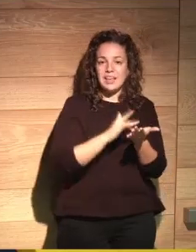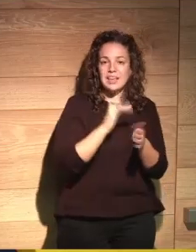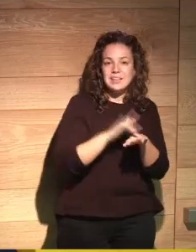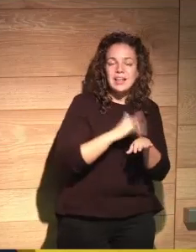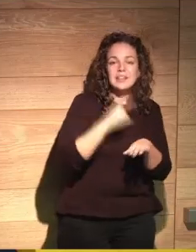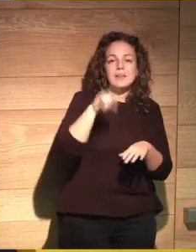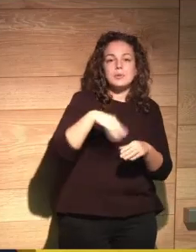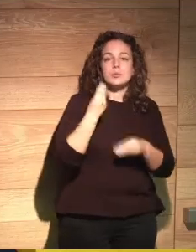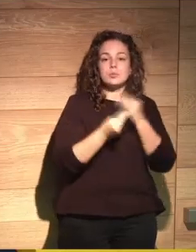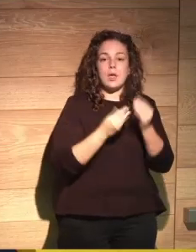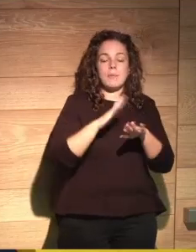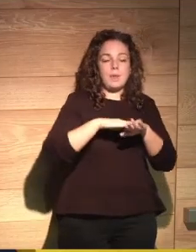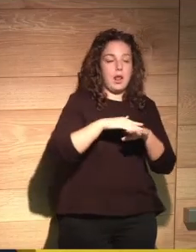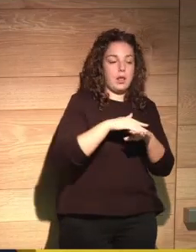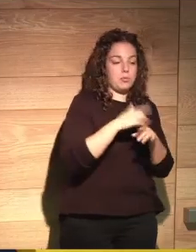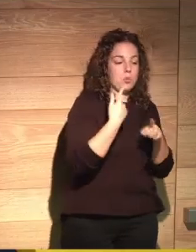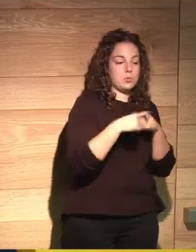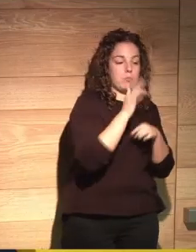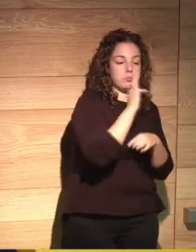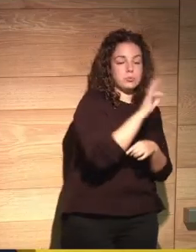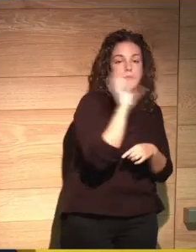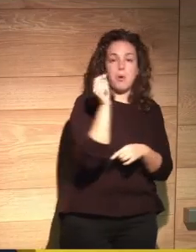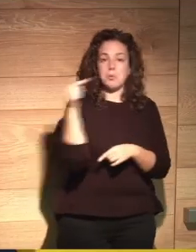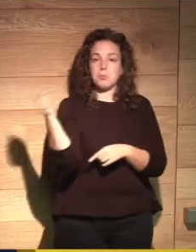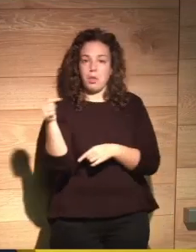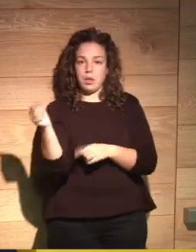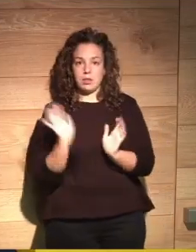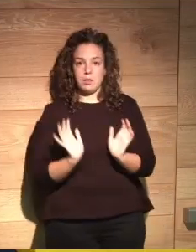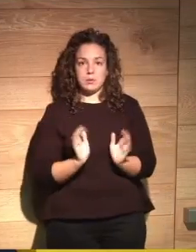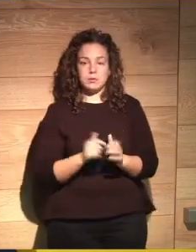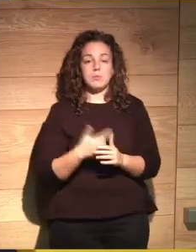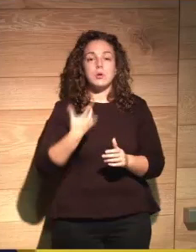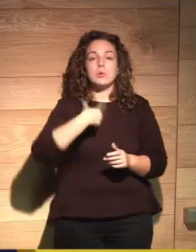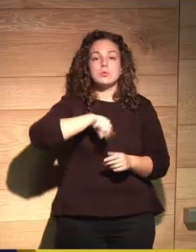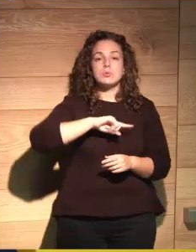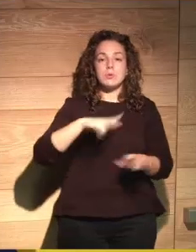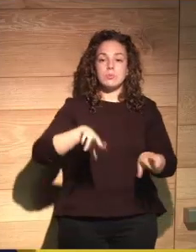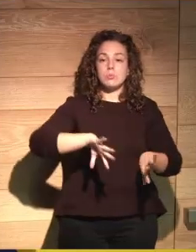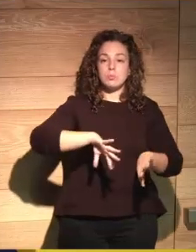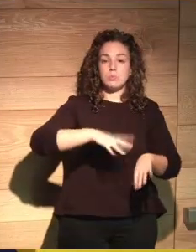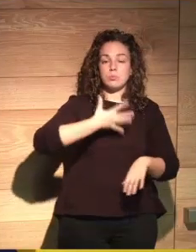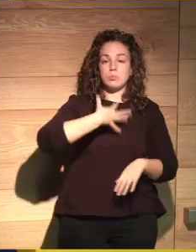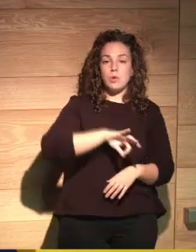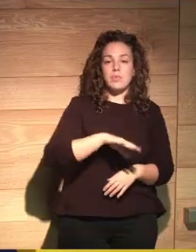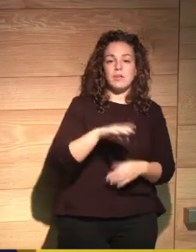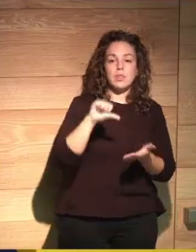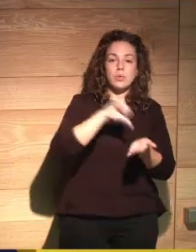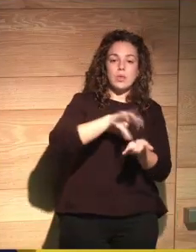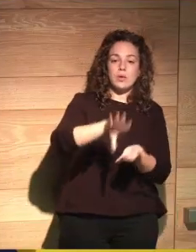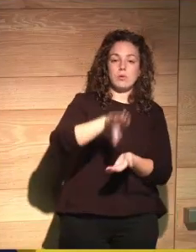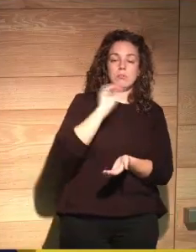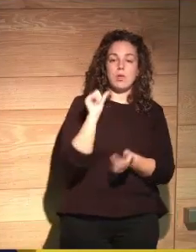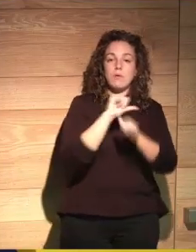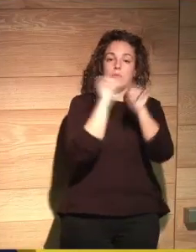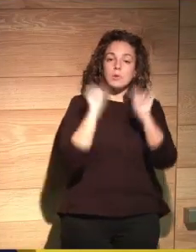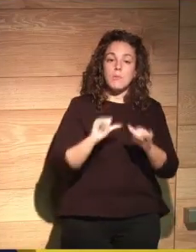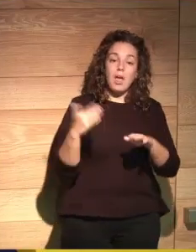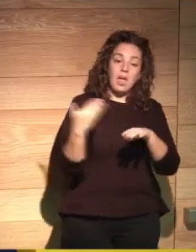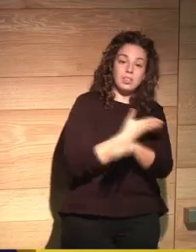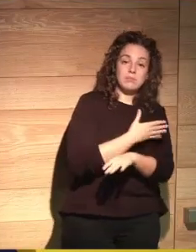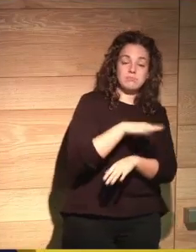want to use technology to create digital ghettos, then we can do that as well. Ghettos are negative, and we can